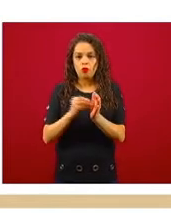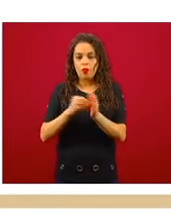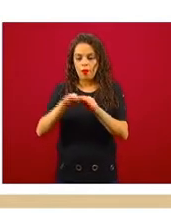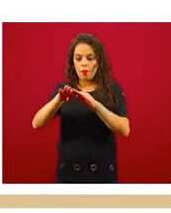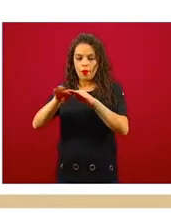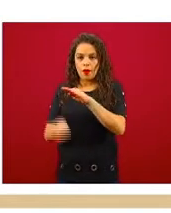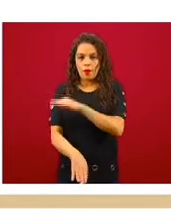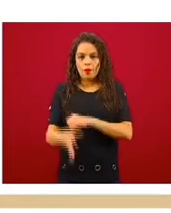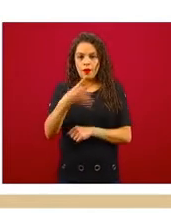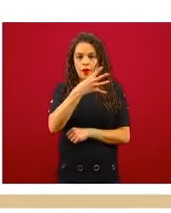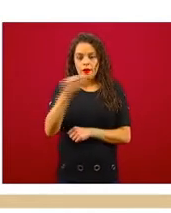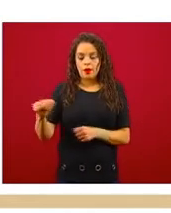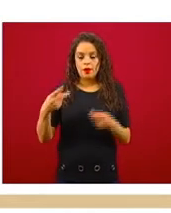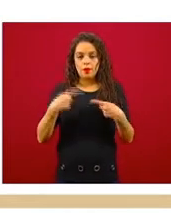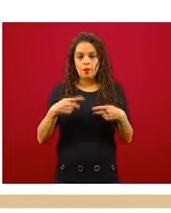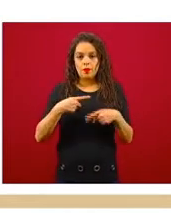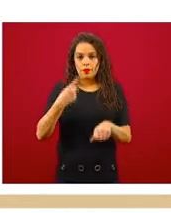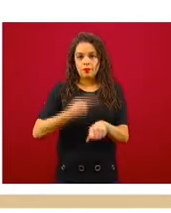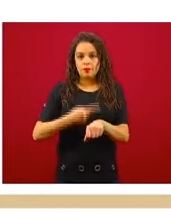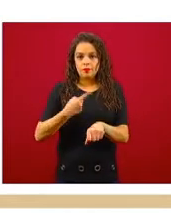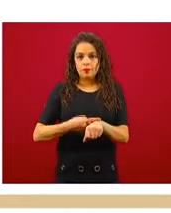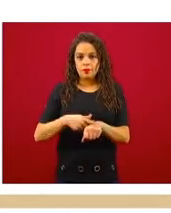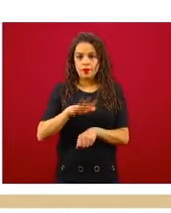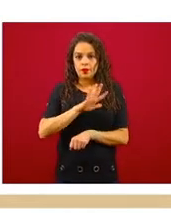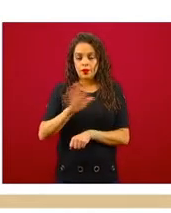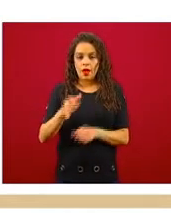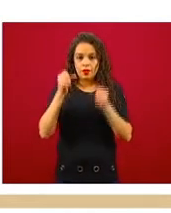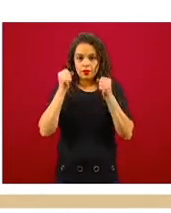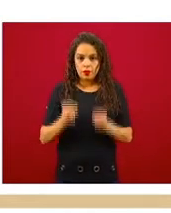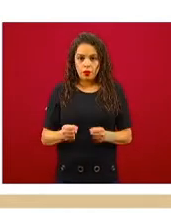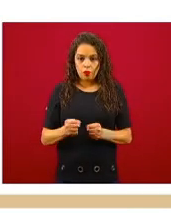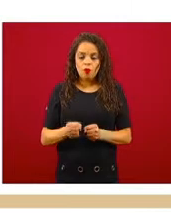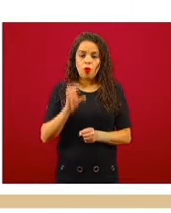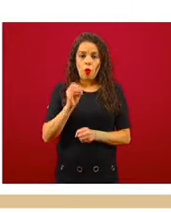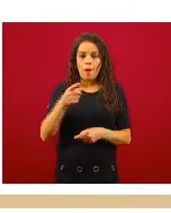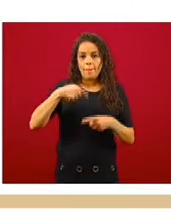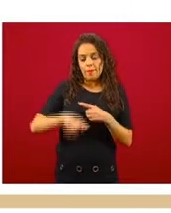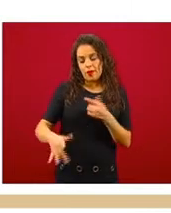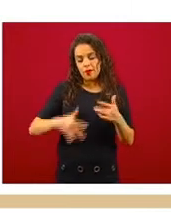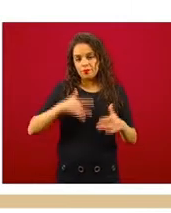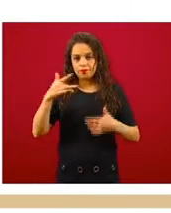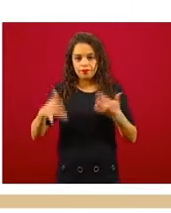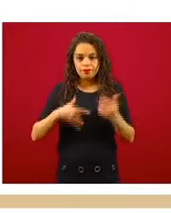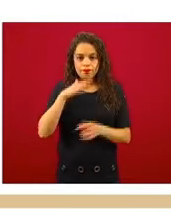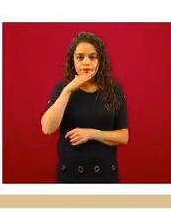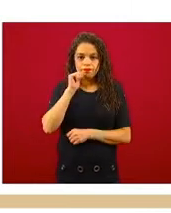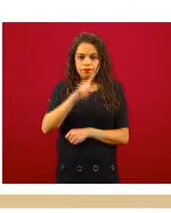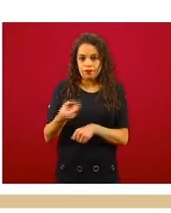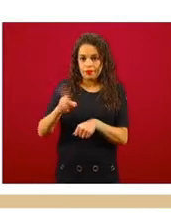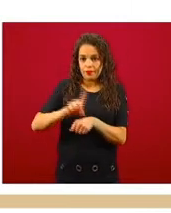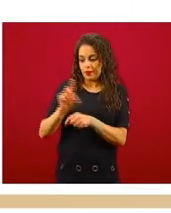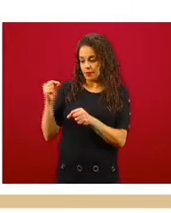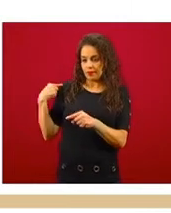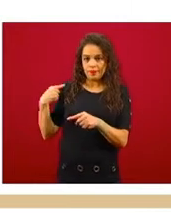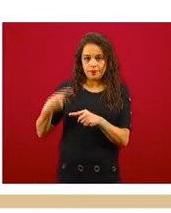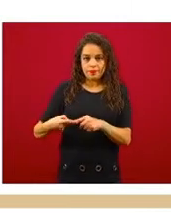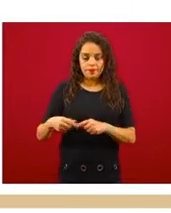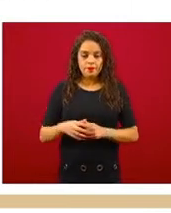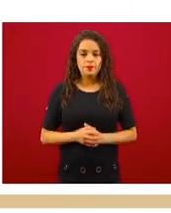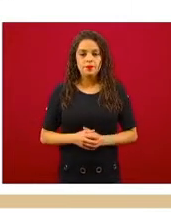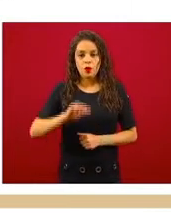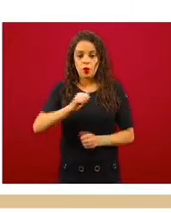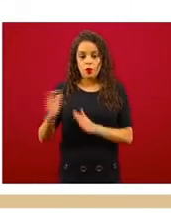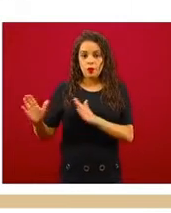And about 80% of the states are below 500 cases. So that's people who